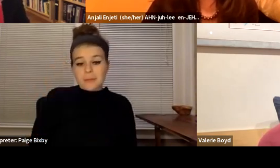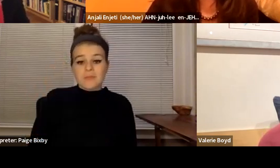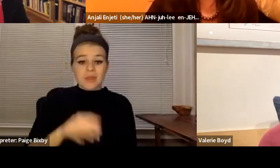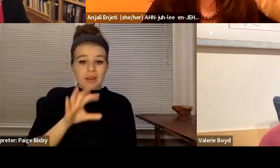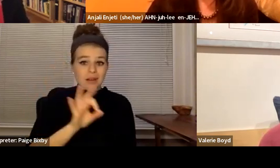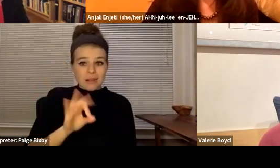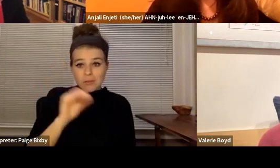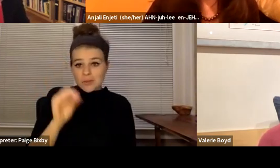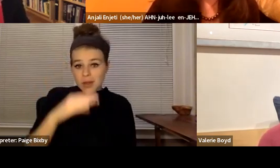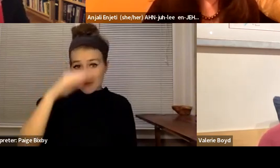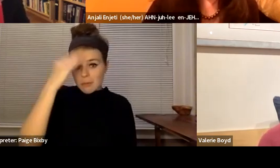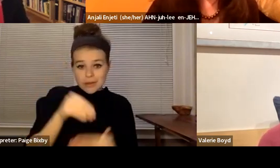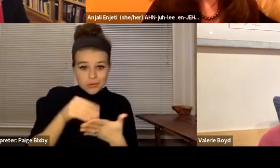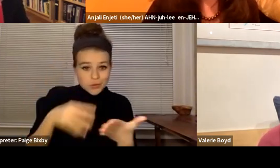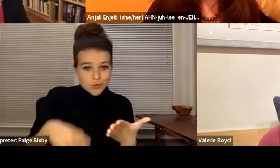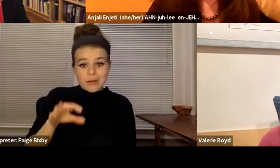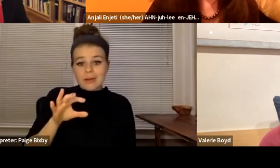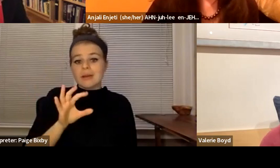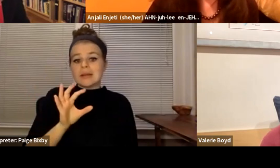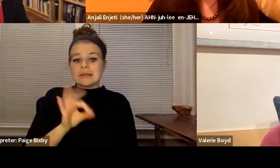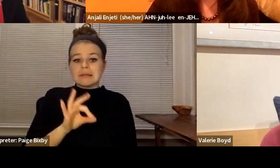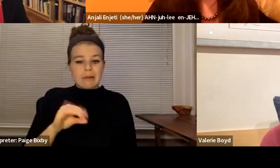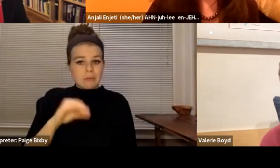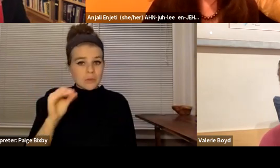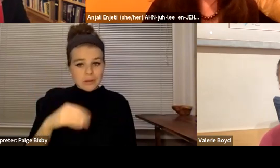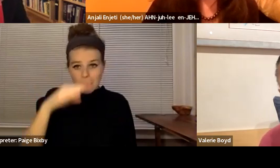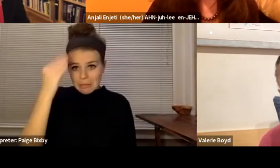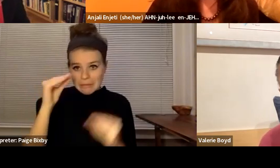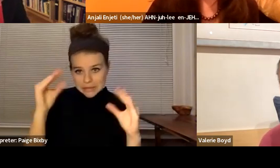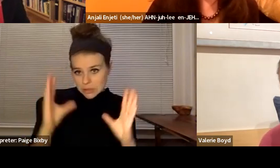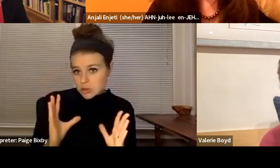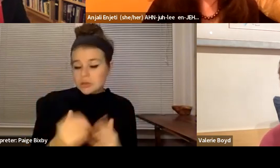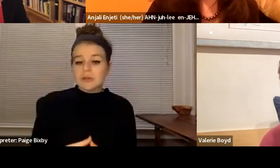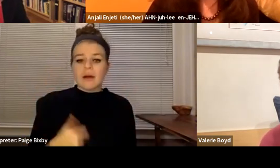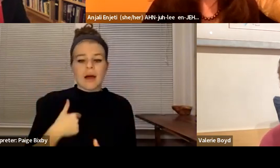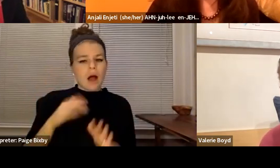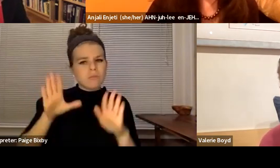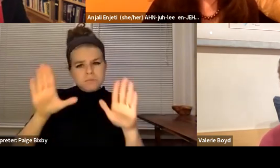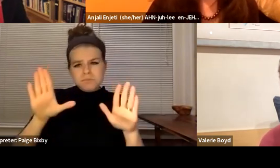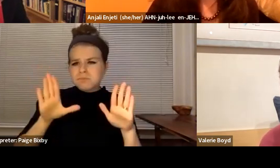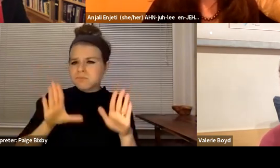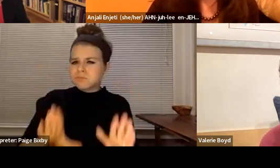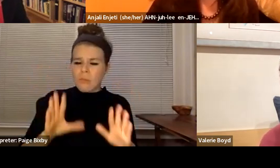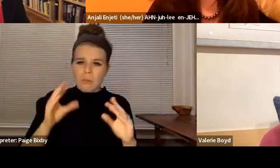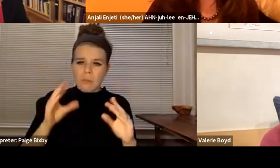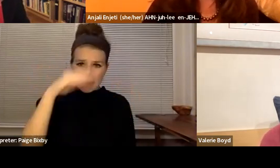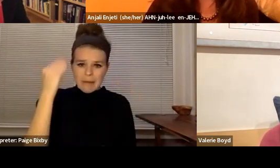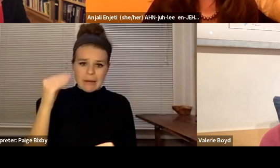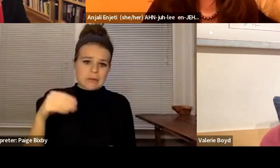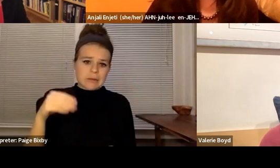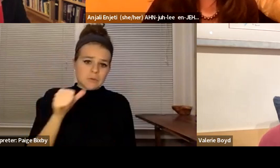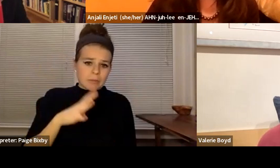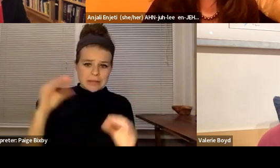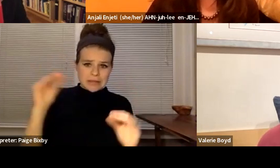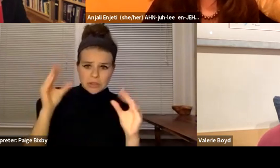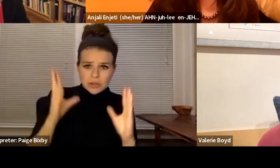99% Black students, 99% Black teachers. I had excellent Black women teachers throughout my